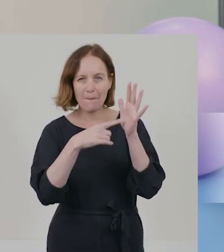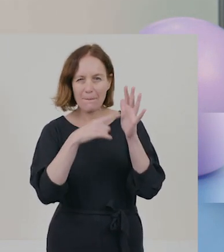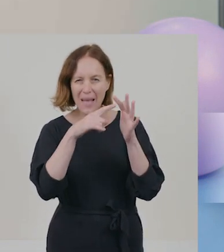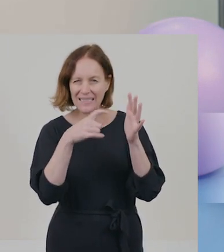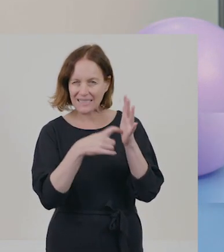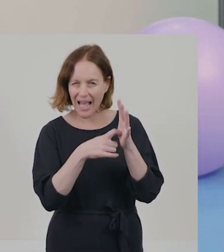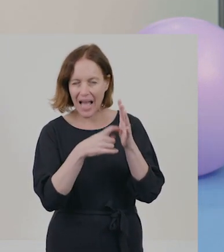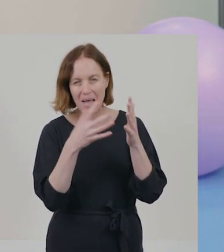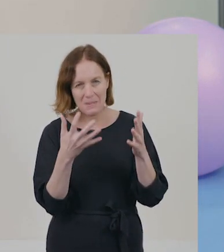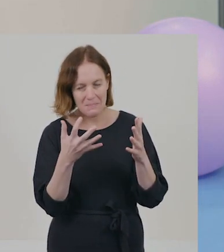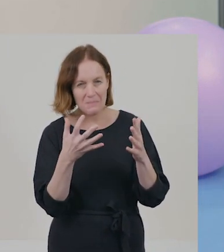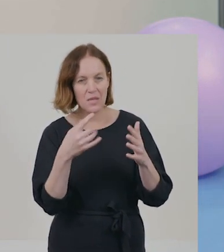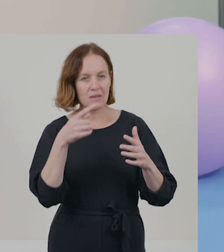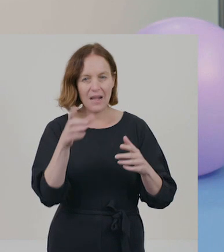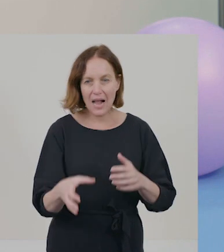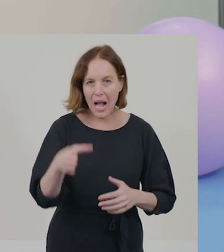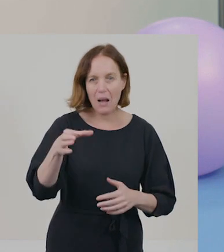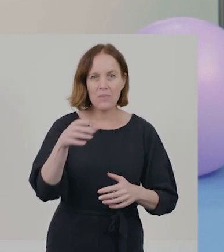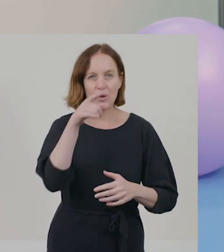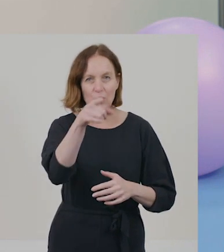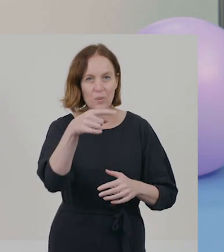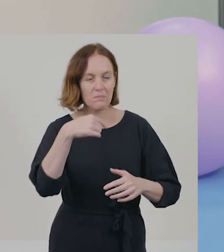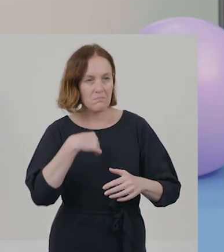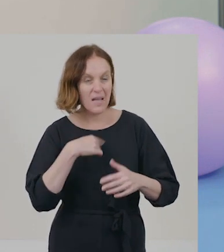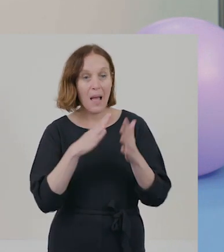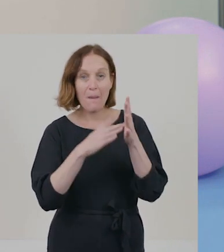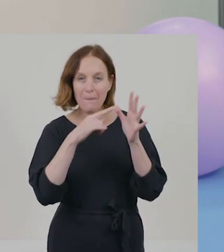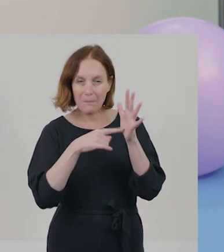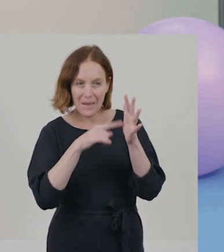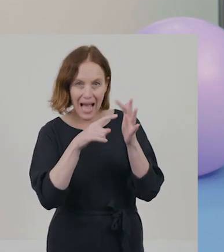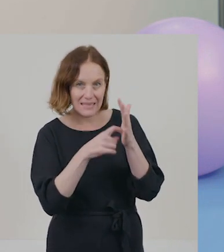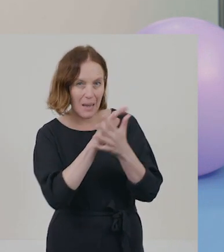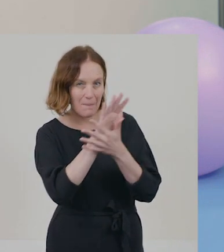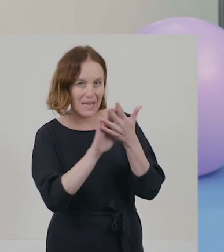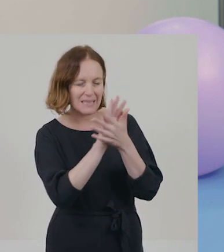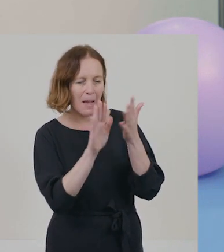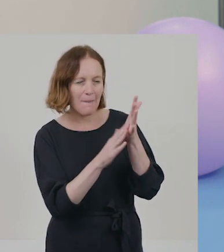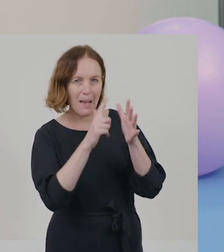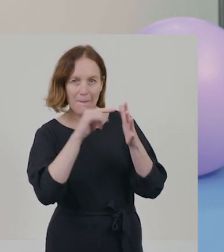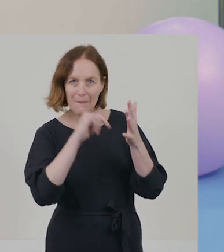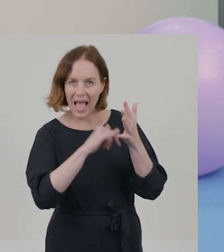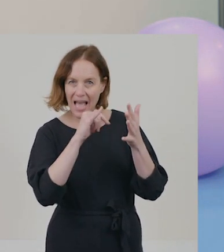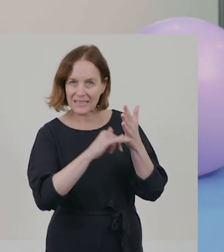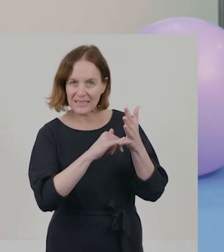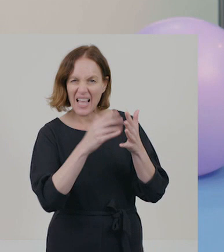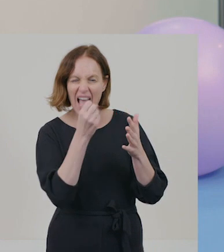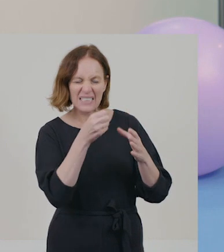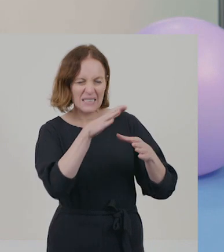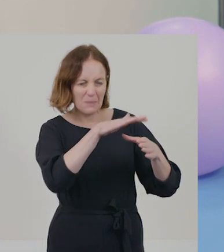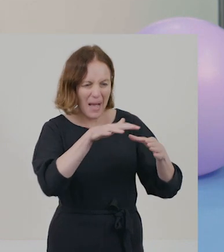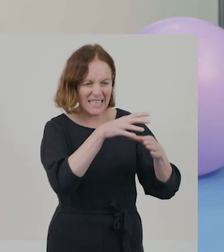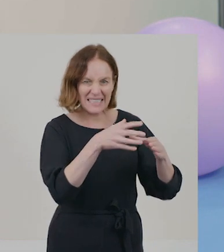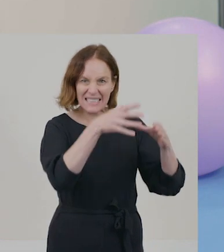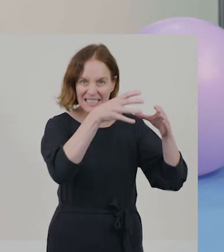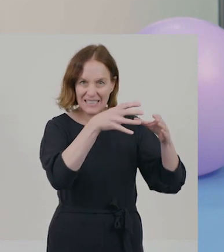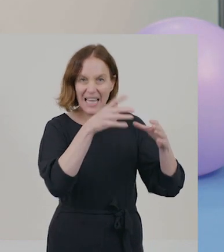cup, even you and me. Matter is anything that has mass and takes up space. Remember, matter